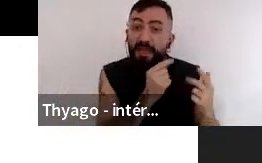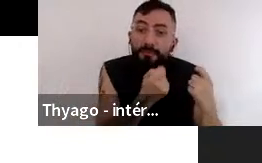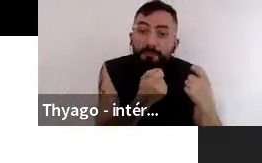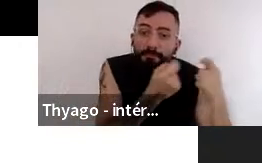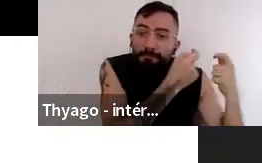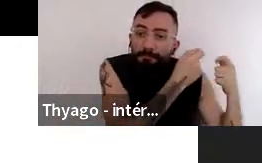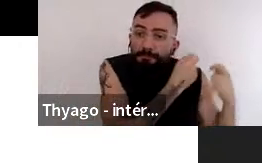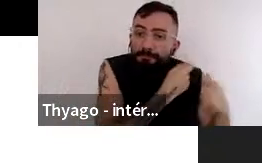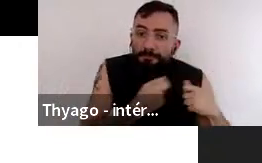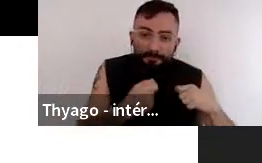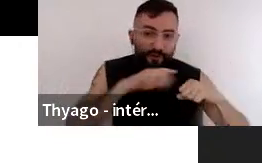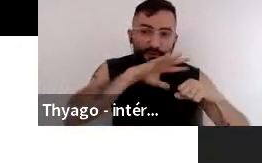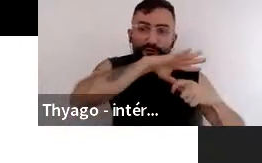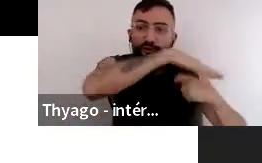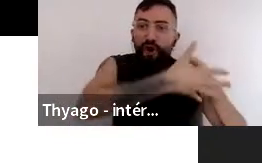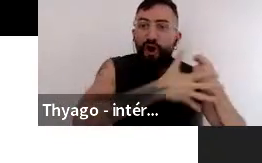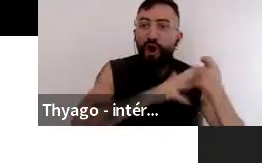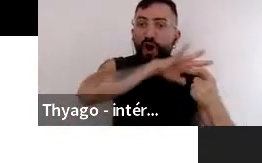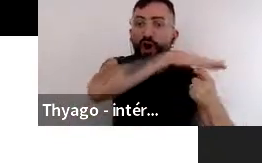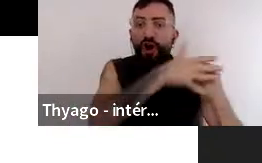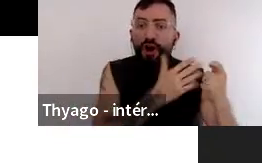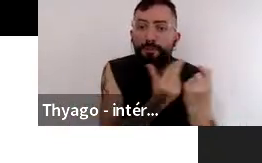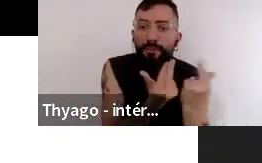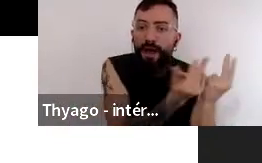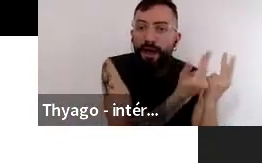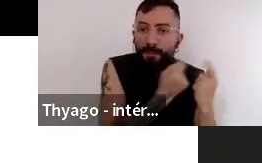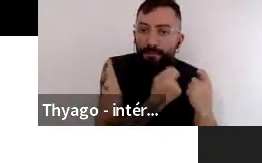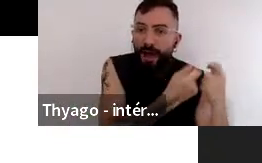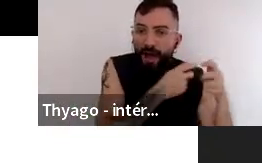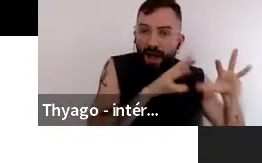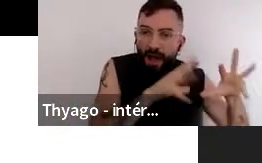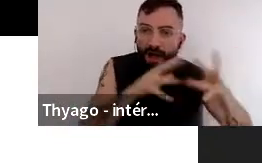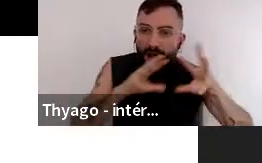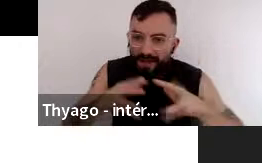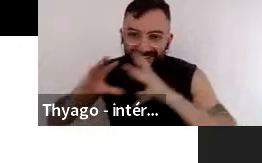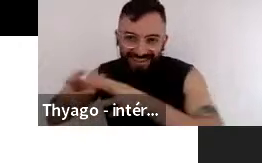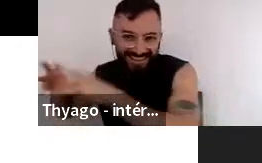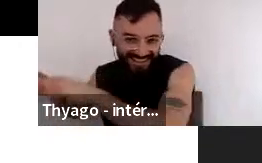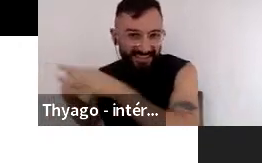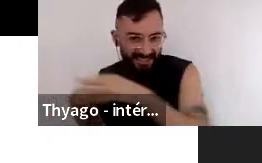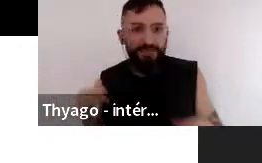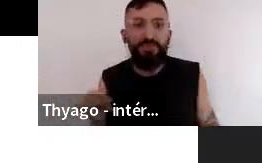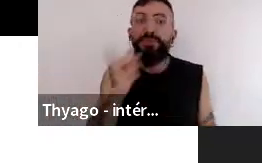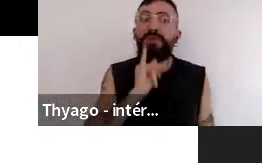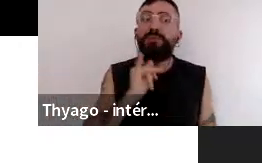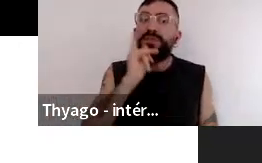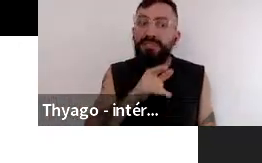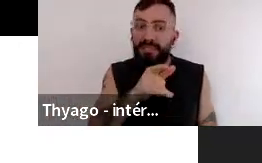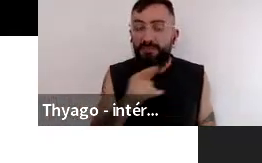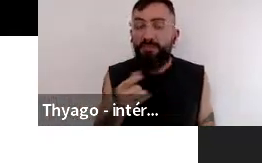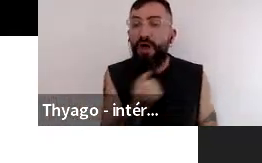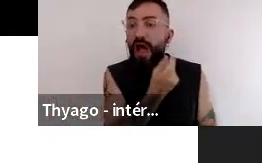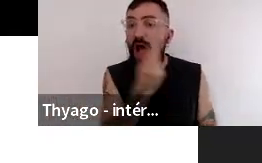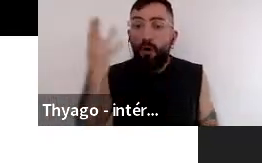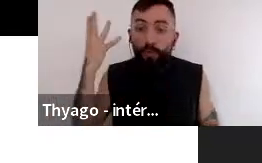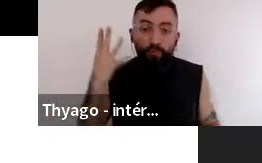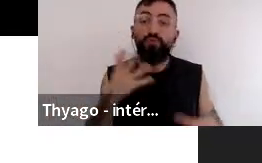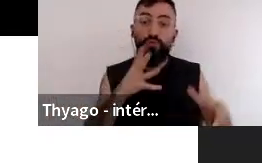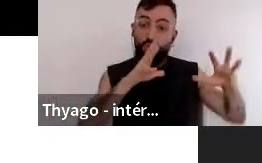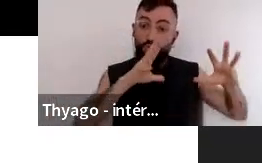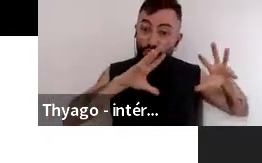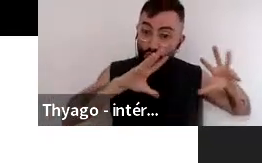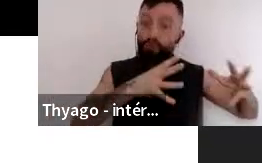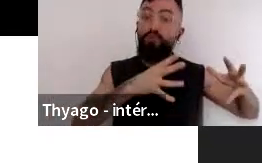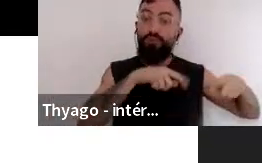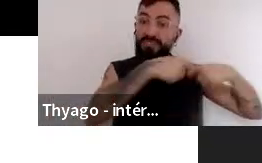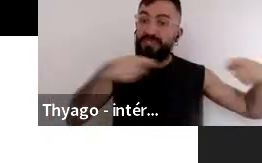formal aspect, basically the same location. So we found a bunch of signs that are all produced on the